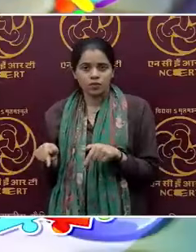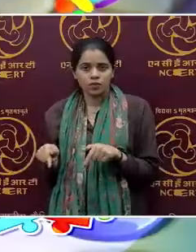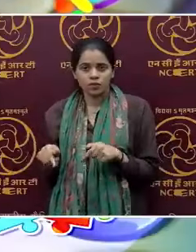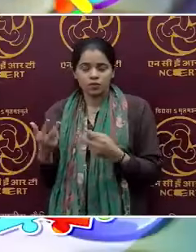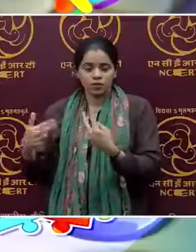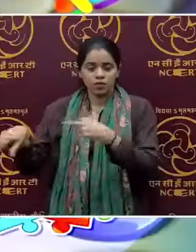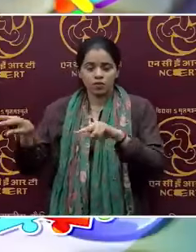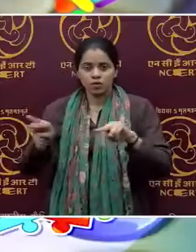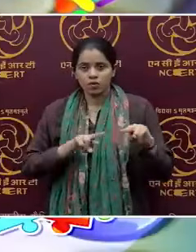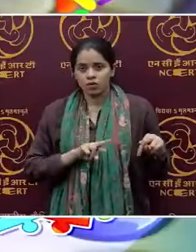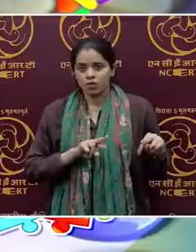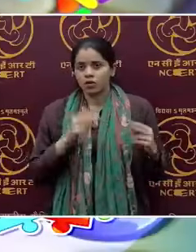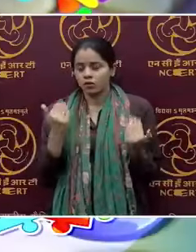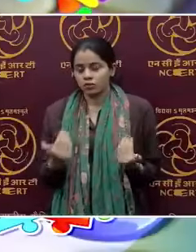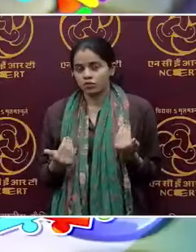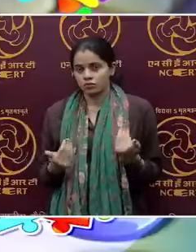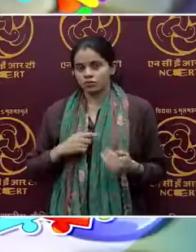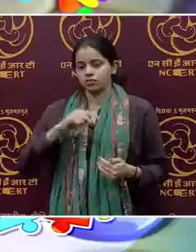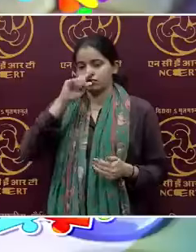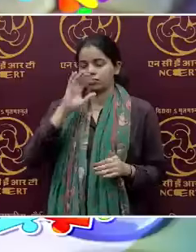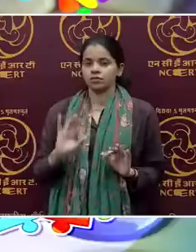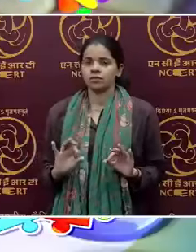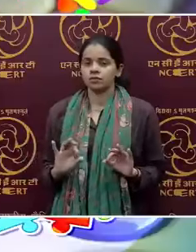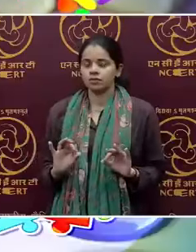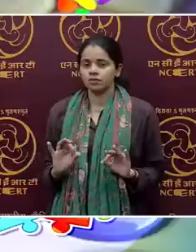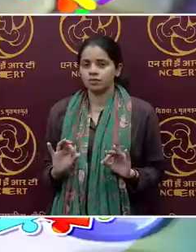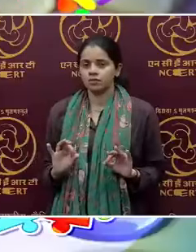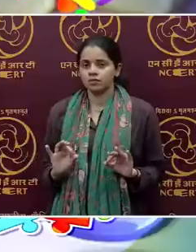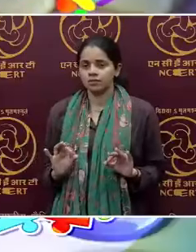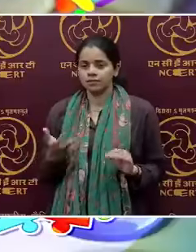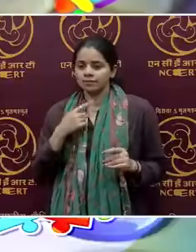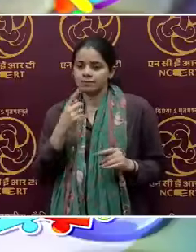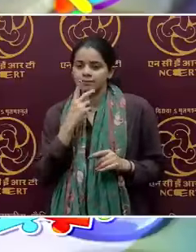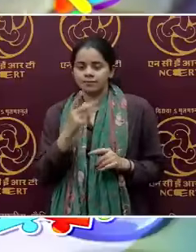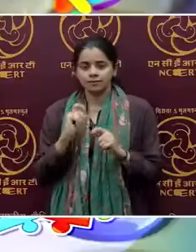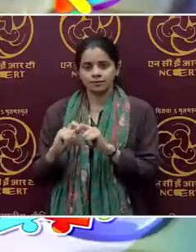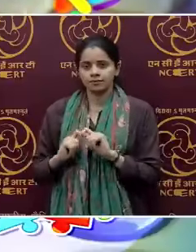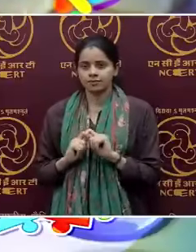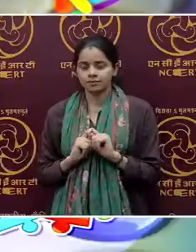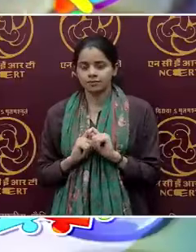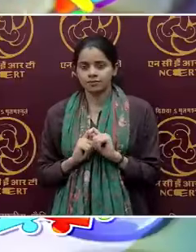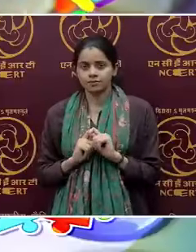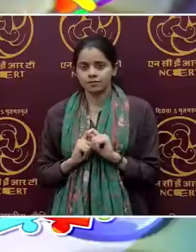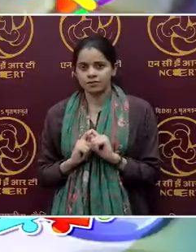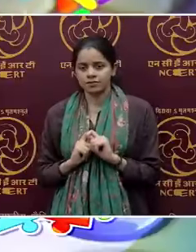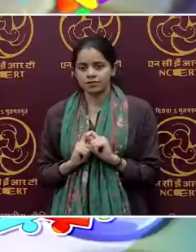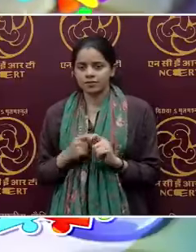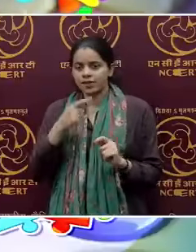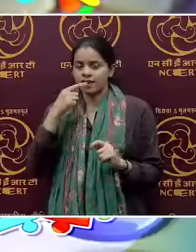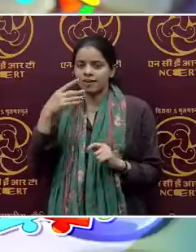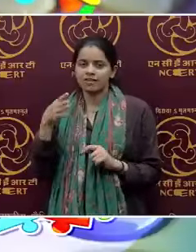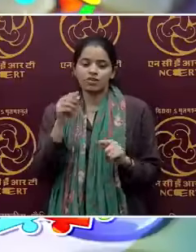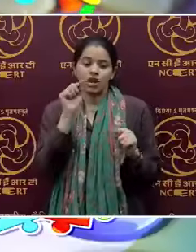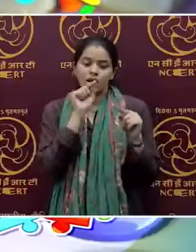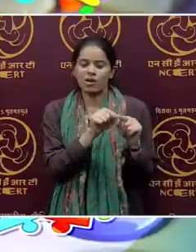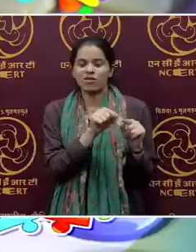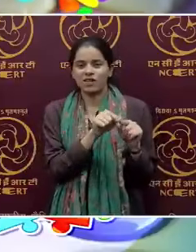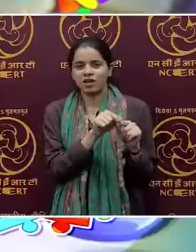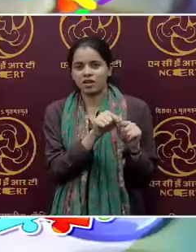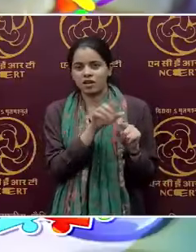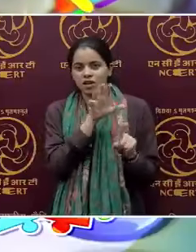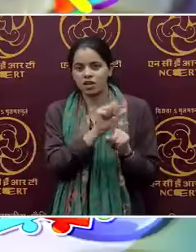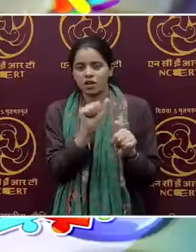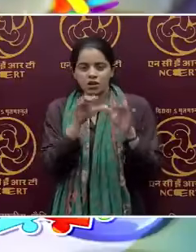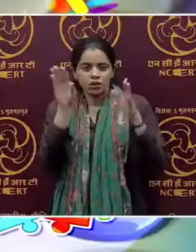comes home and is overwhelmed, anxious, or has a meltdown. That's a red flag. That's Alright. probably an autistic